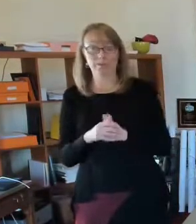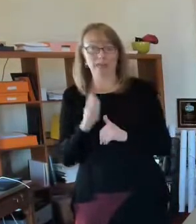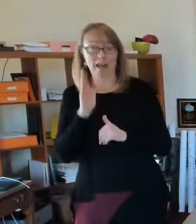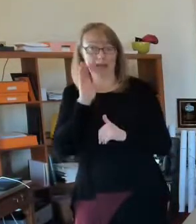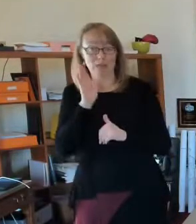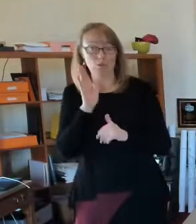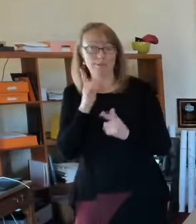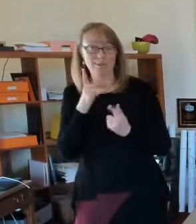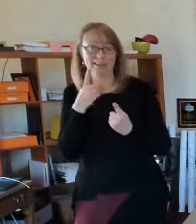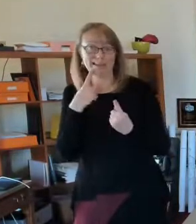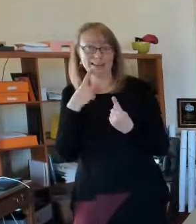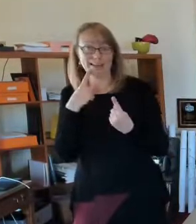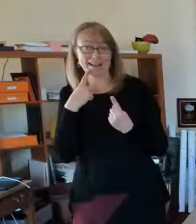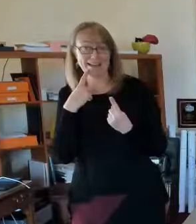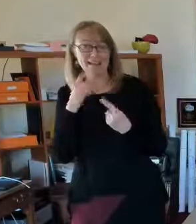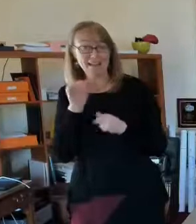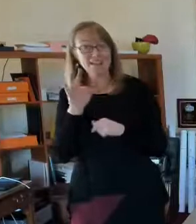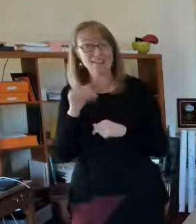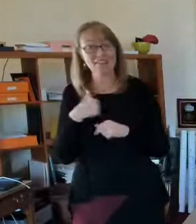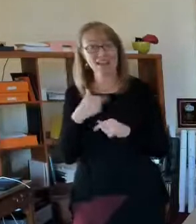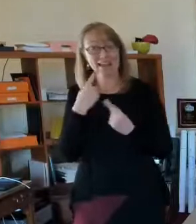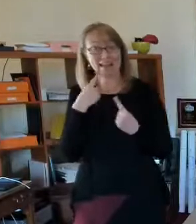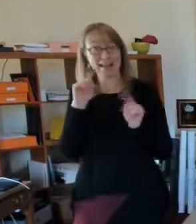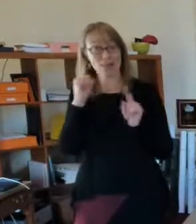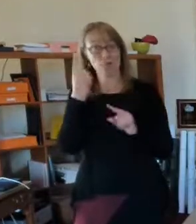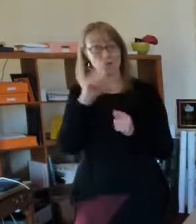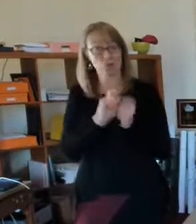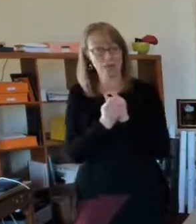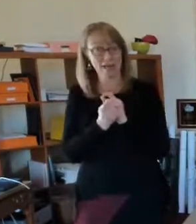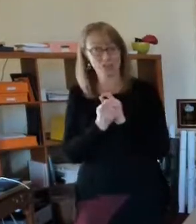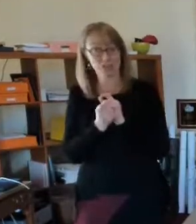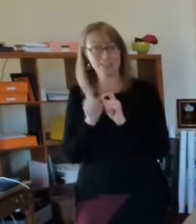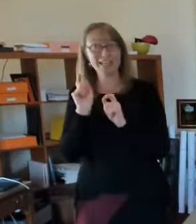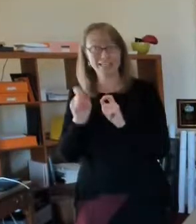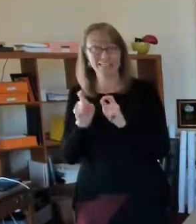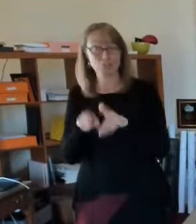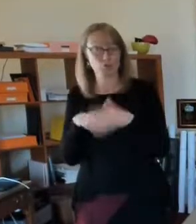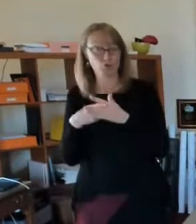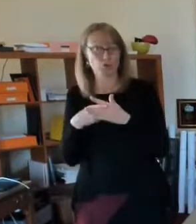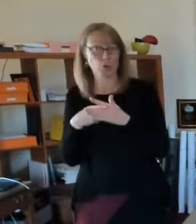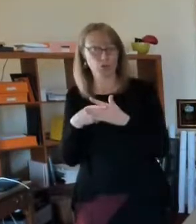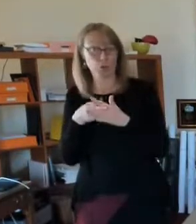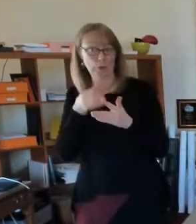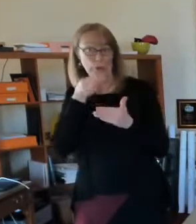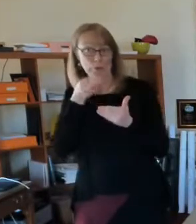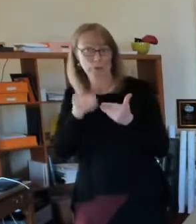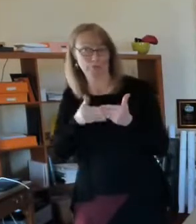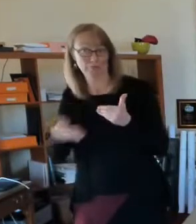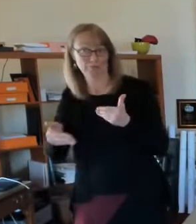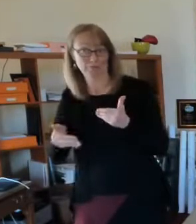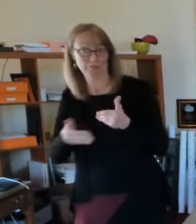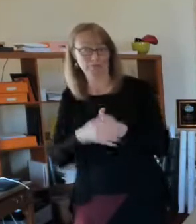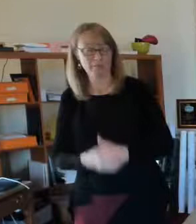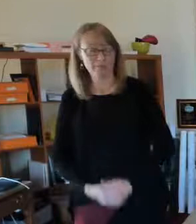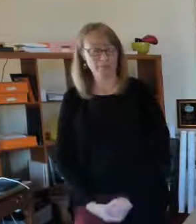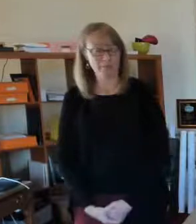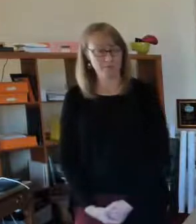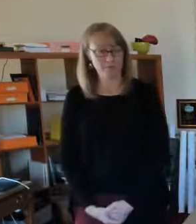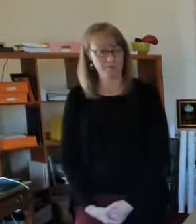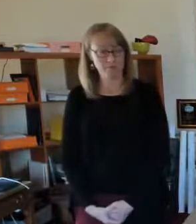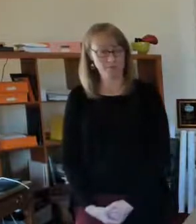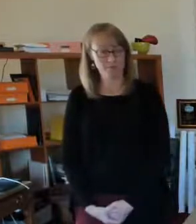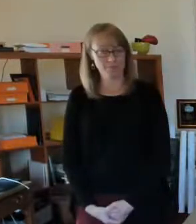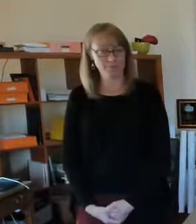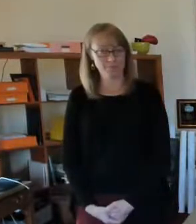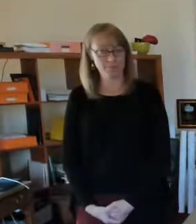effective fairly soon, so. So Jeff and some others have asked about your South St. Louis map, Mayor. Mhm. Is it